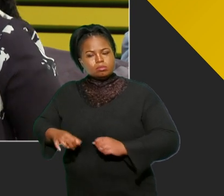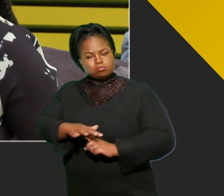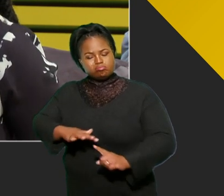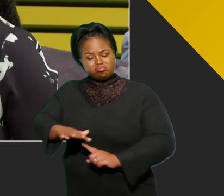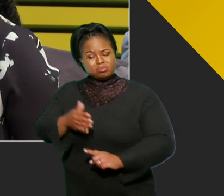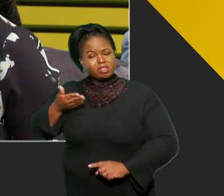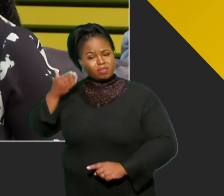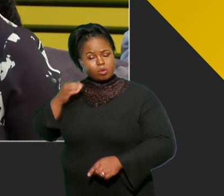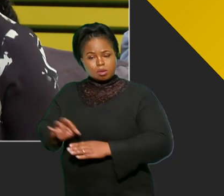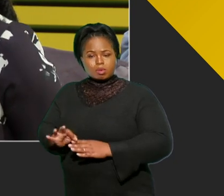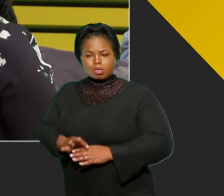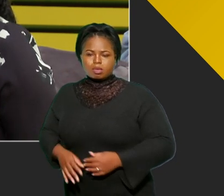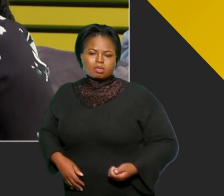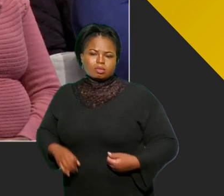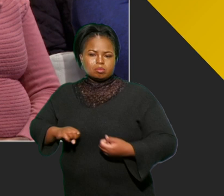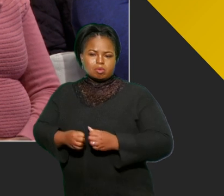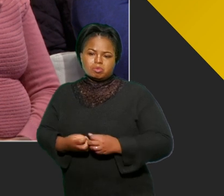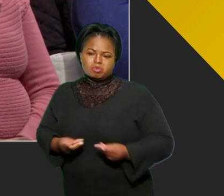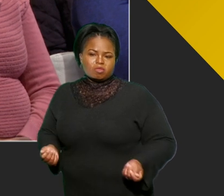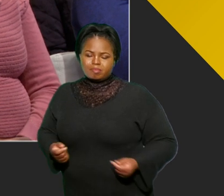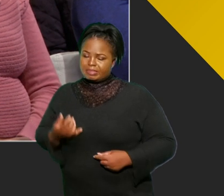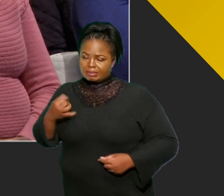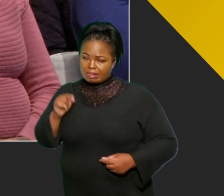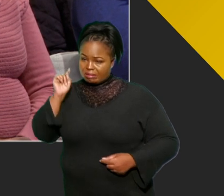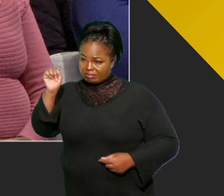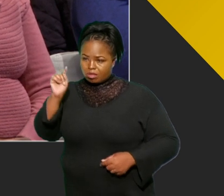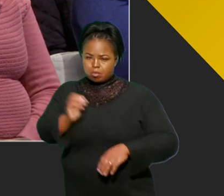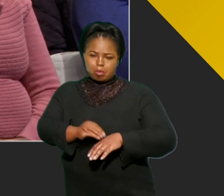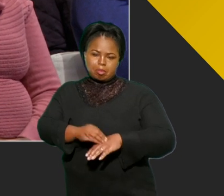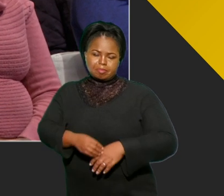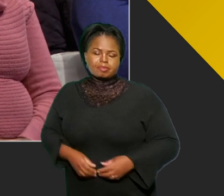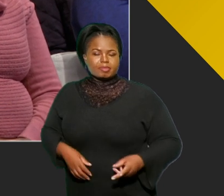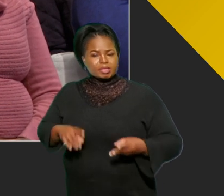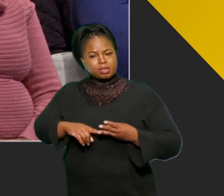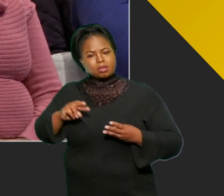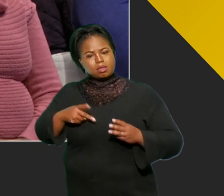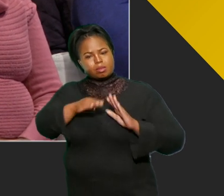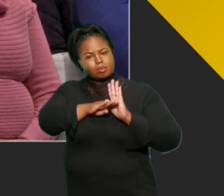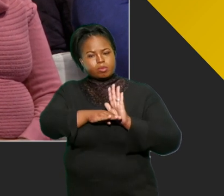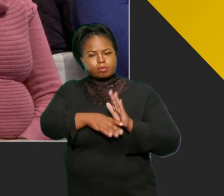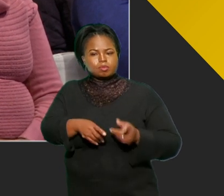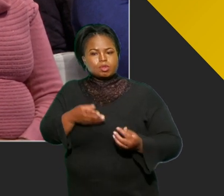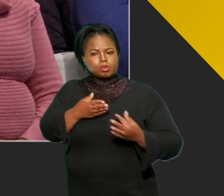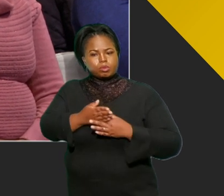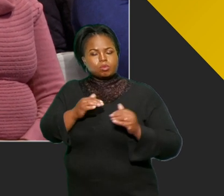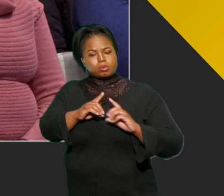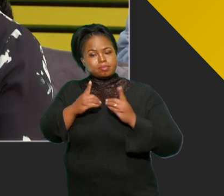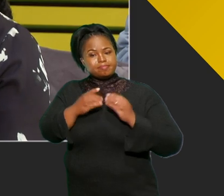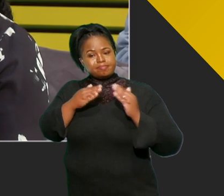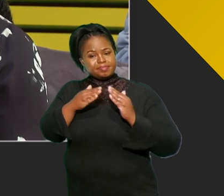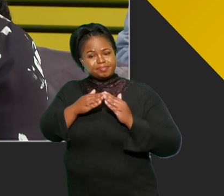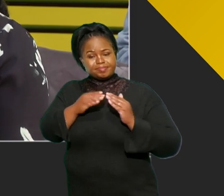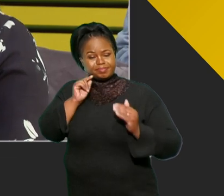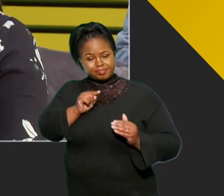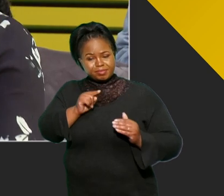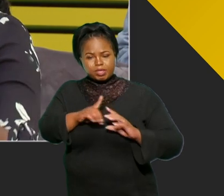issues that we're now dealing with right now. But again, weakest link. And then if you look at the programs that are being driven through human settlements, human settlements